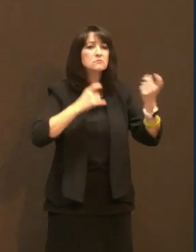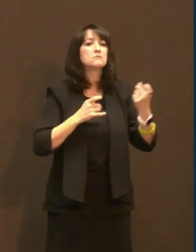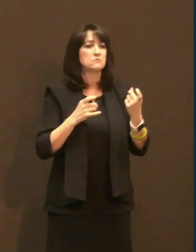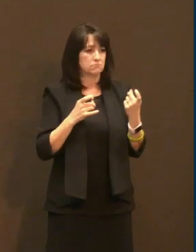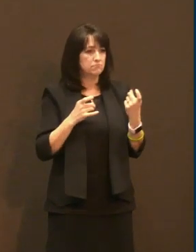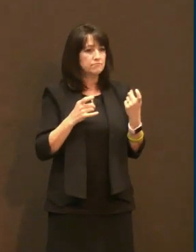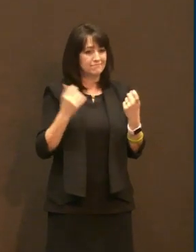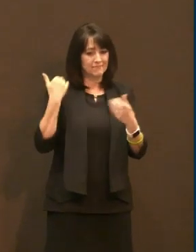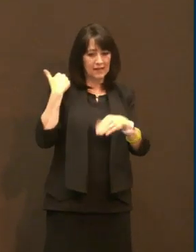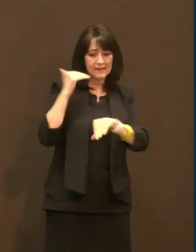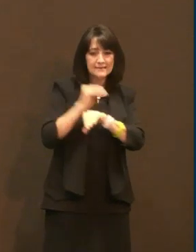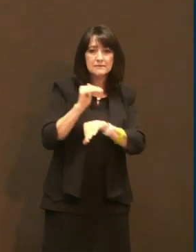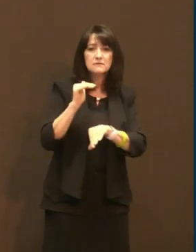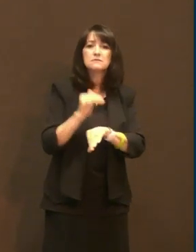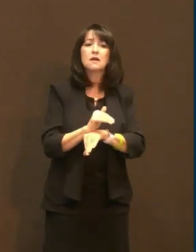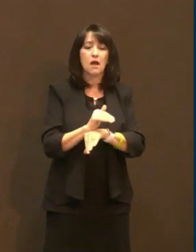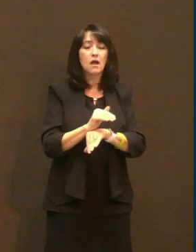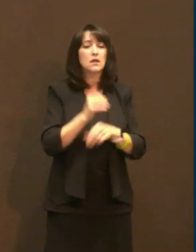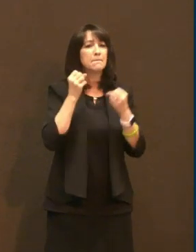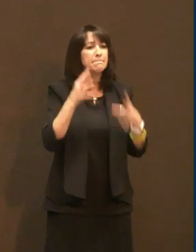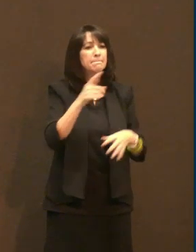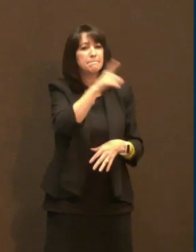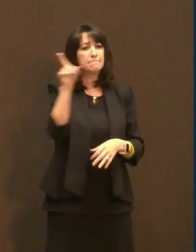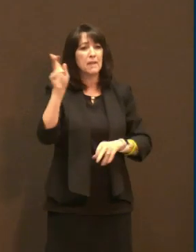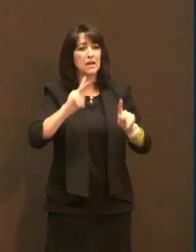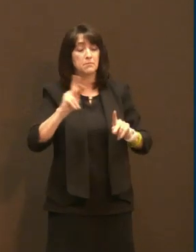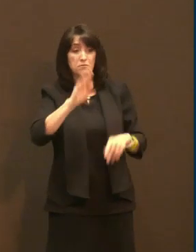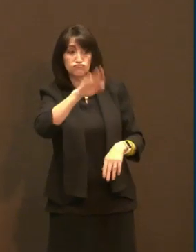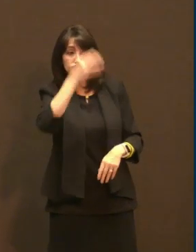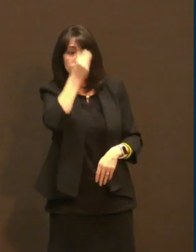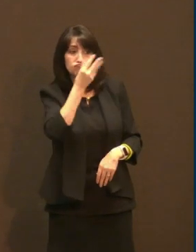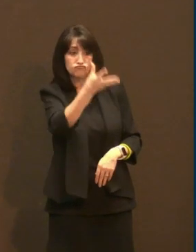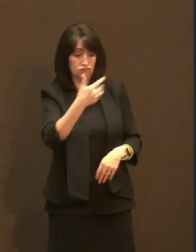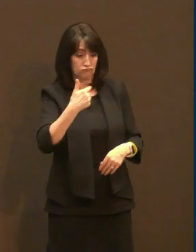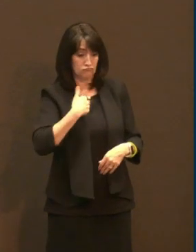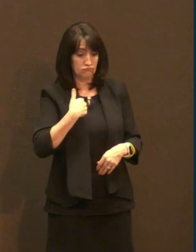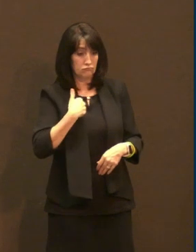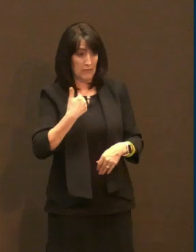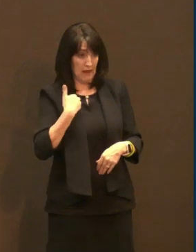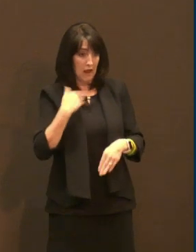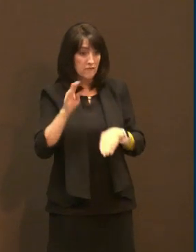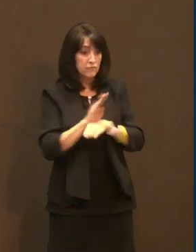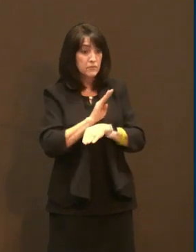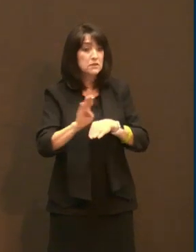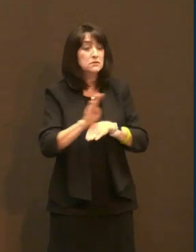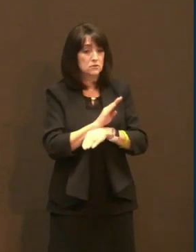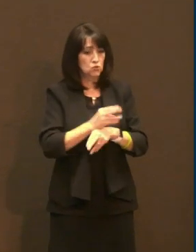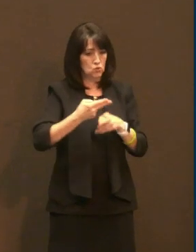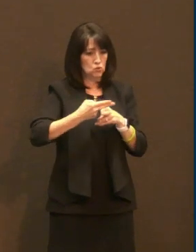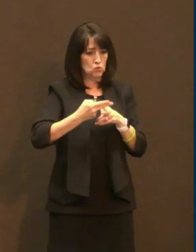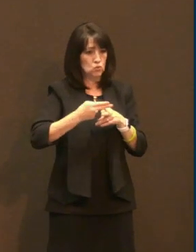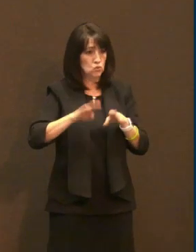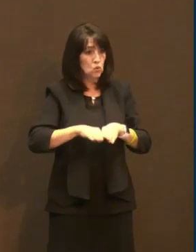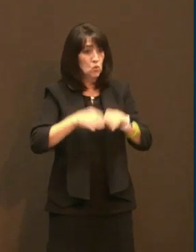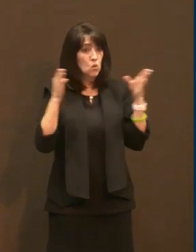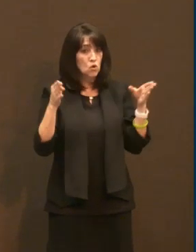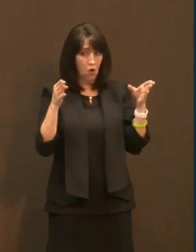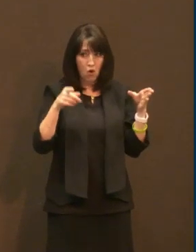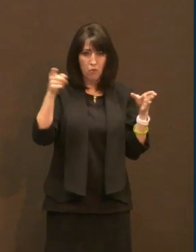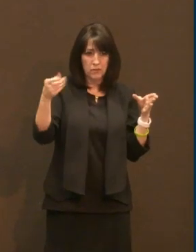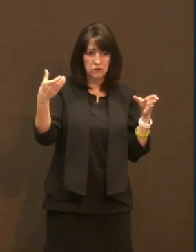is, I'm a business owner, I need to supply, I don't have access to whether it's a face coverings, food grade,